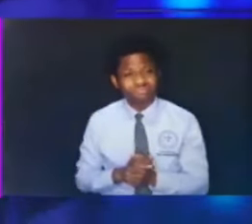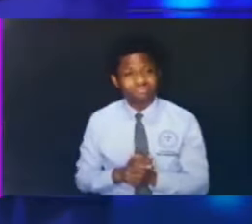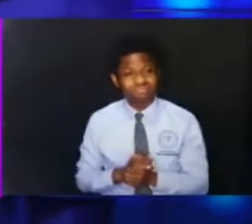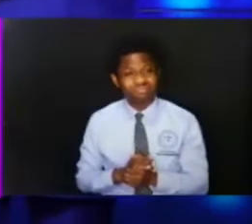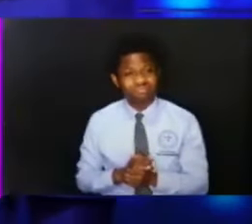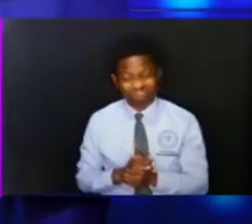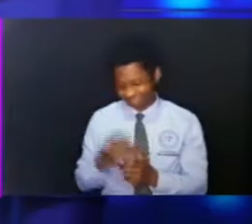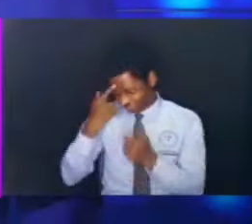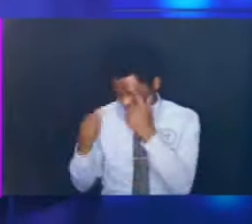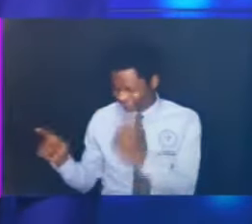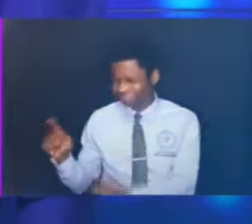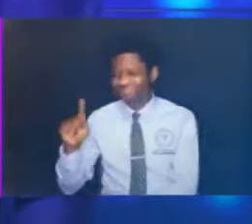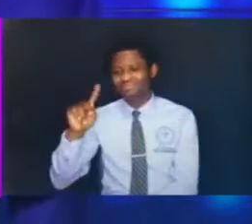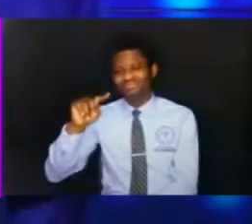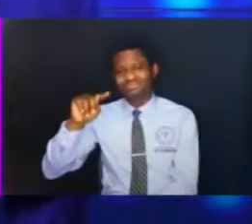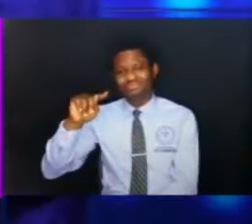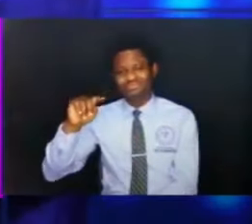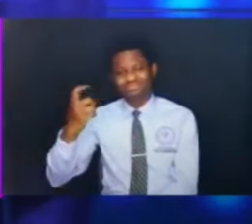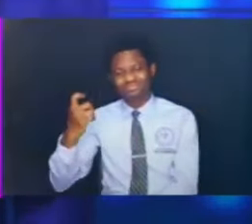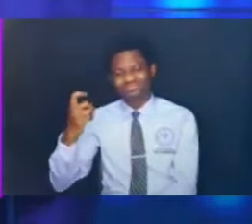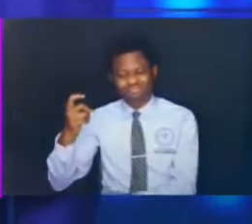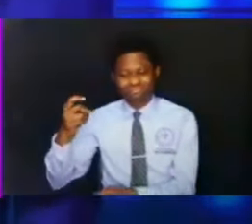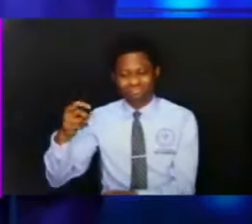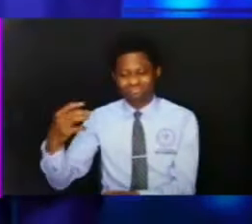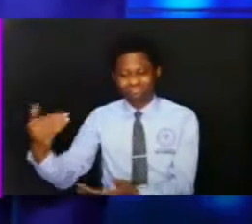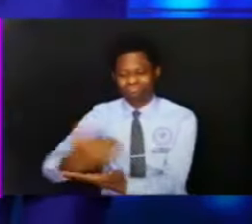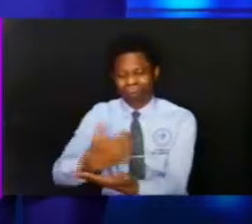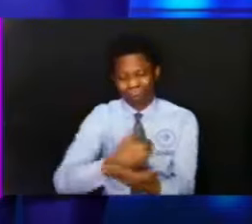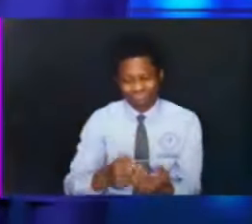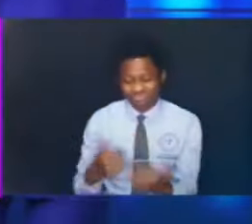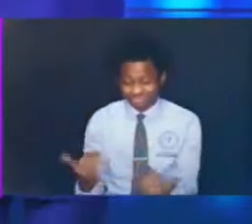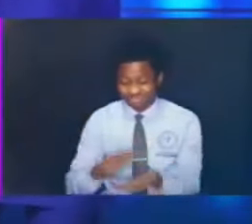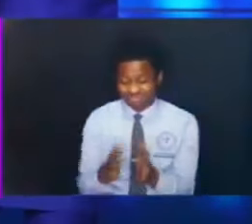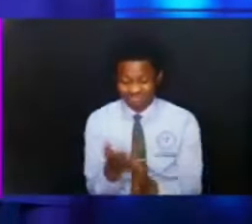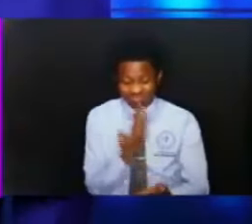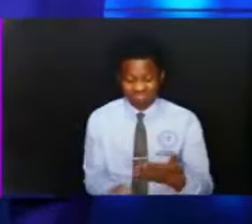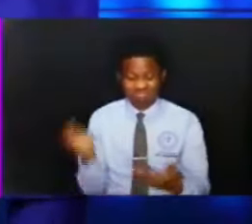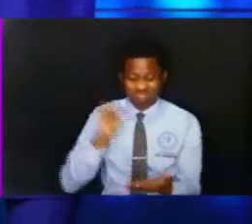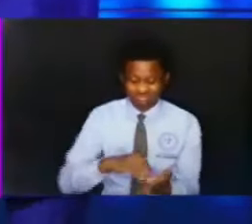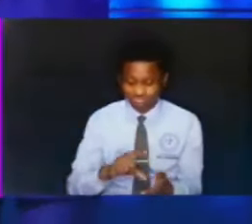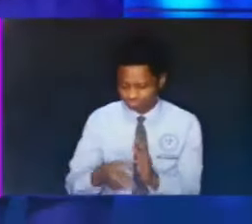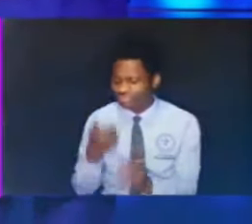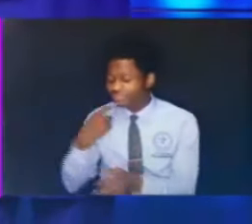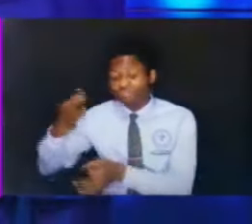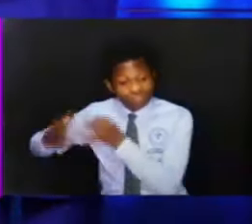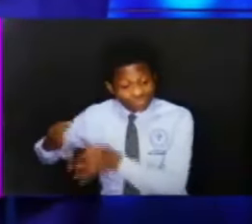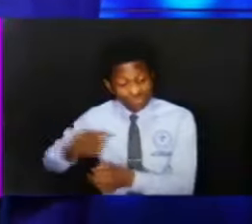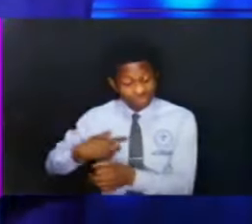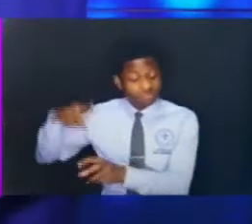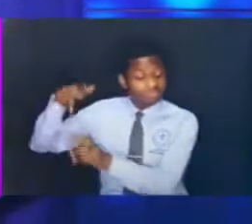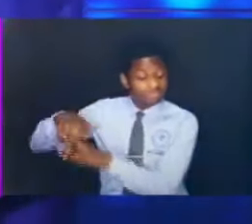because he was a tax collector. He's now born again, so he was coming in small small. If I have